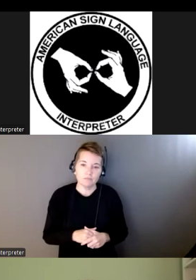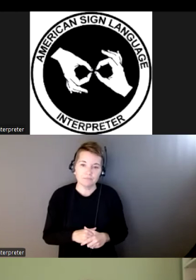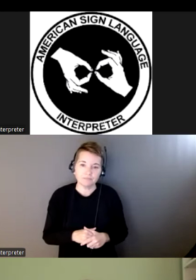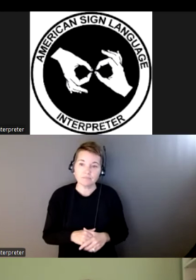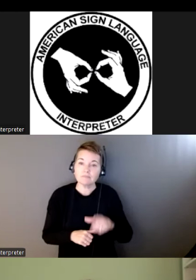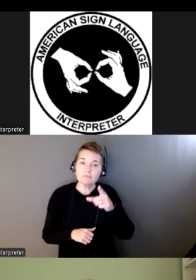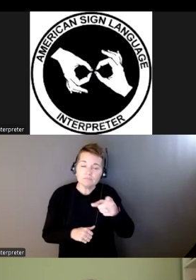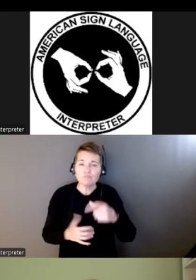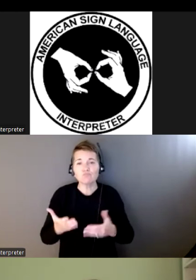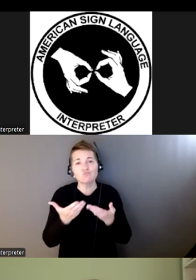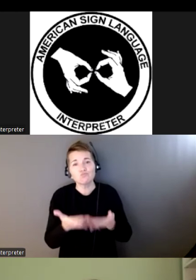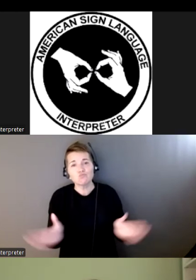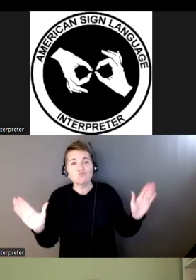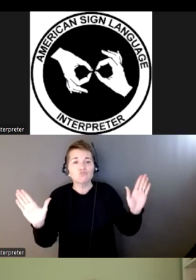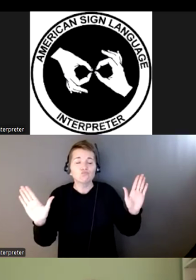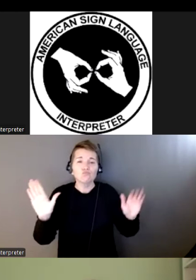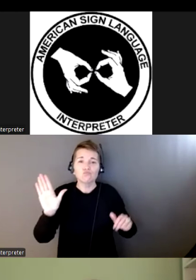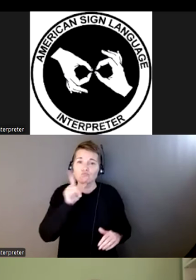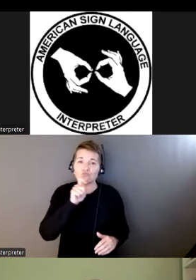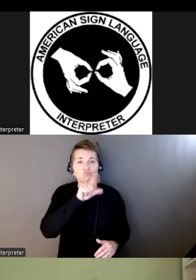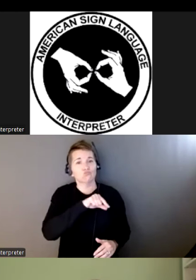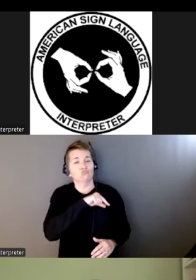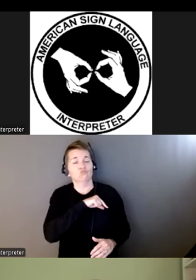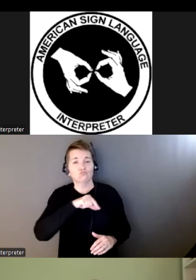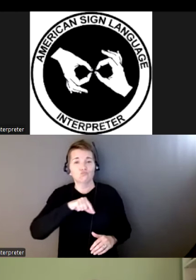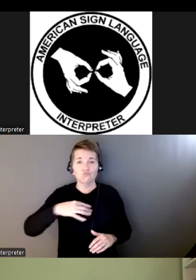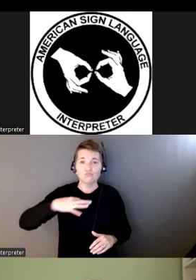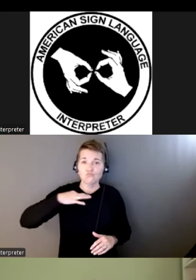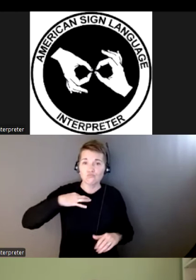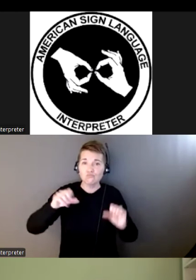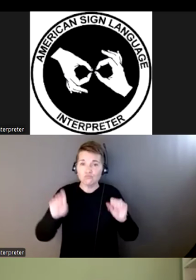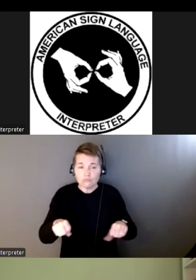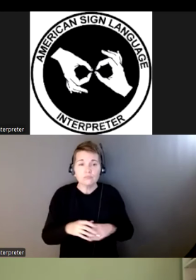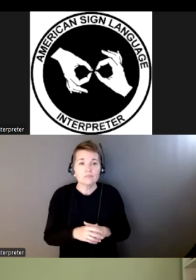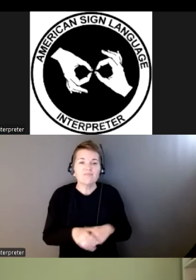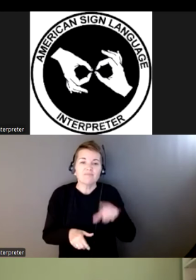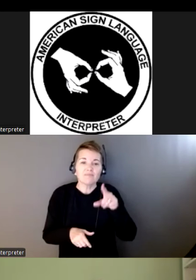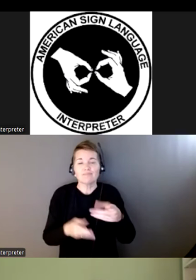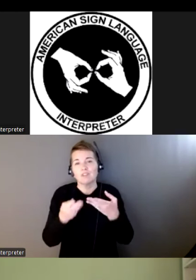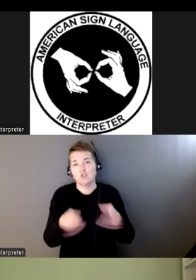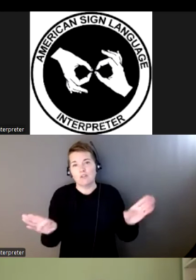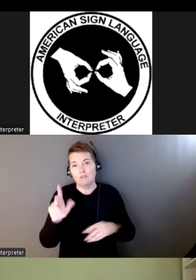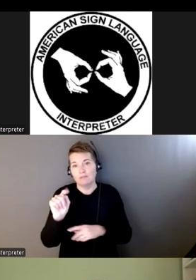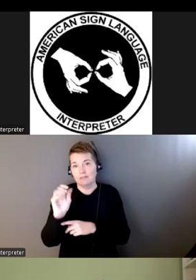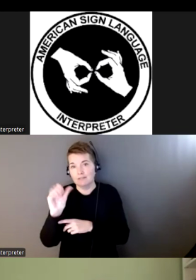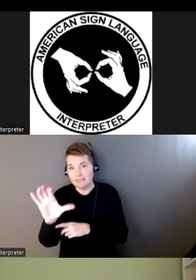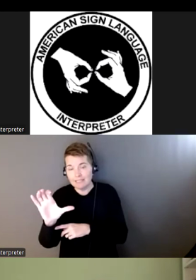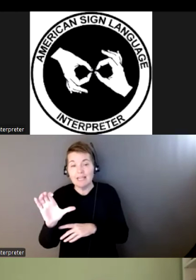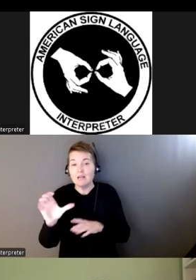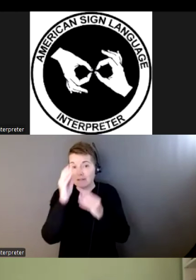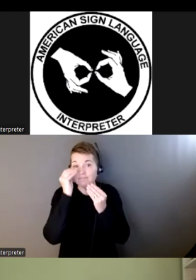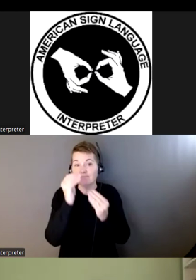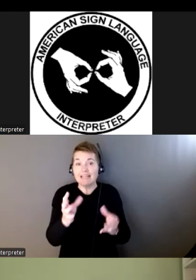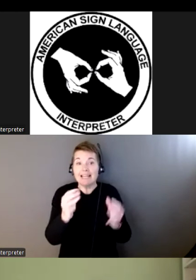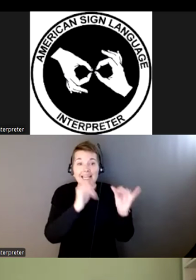Toronto Arts Council funding in general. In this program, though, it is open for individual artists, arts